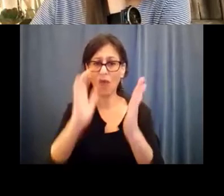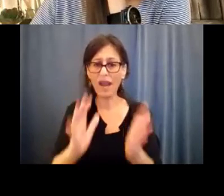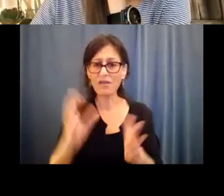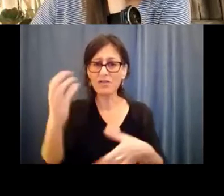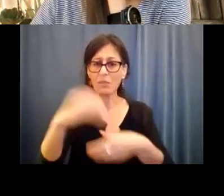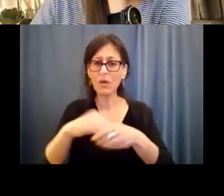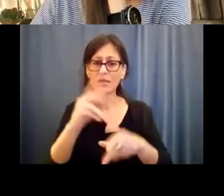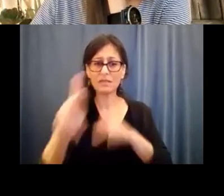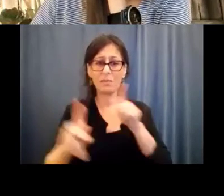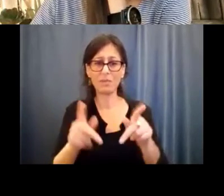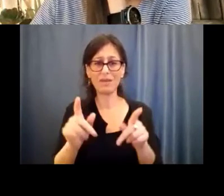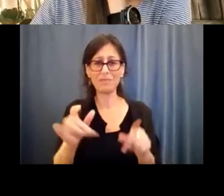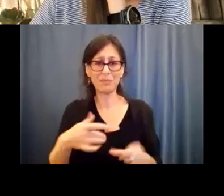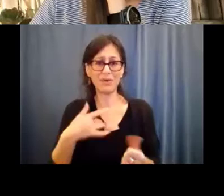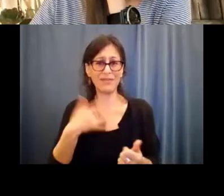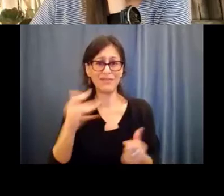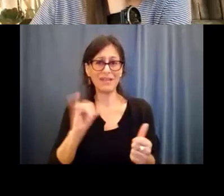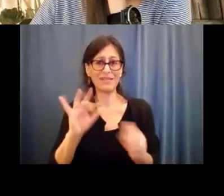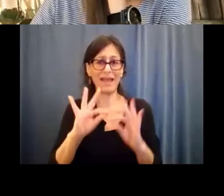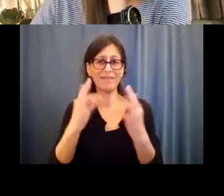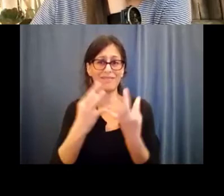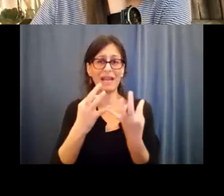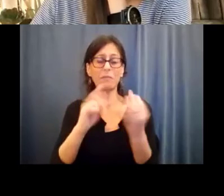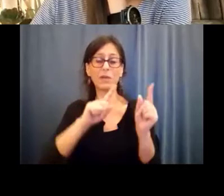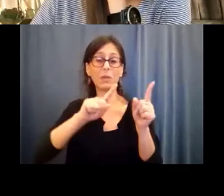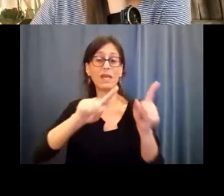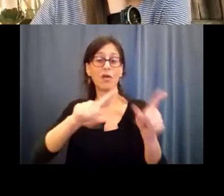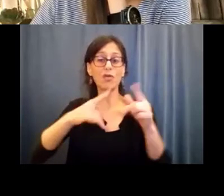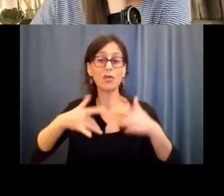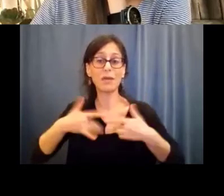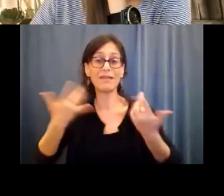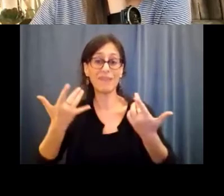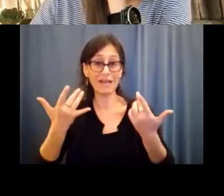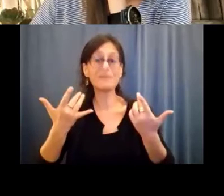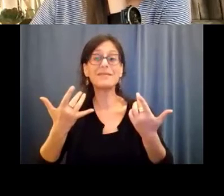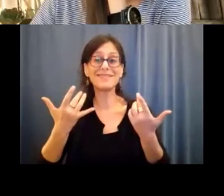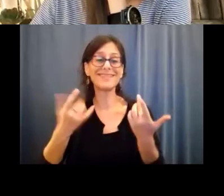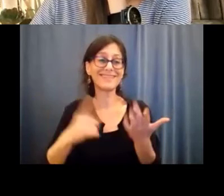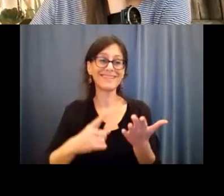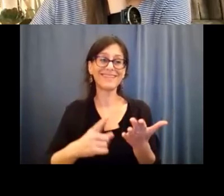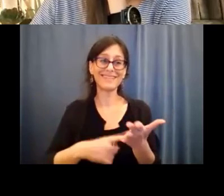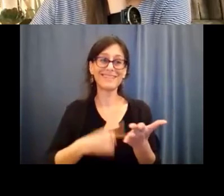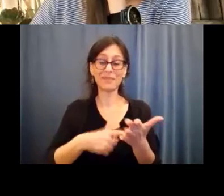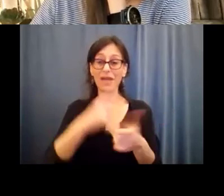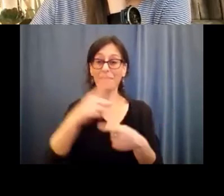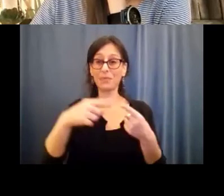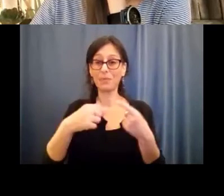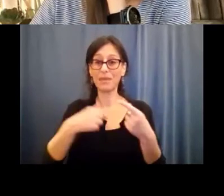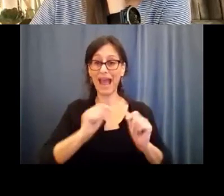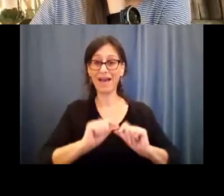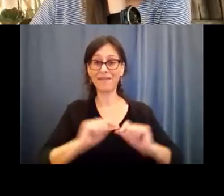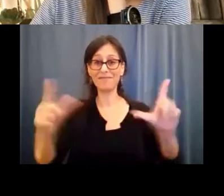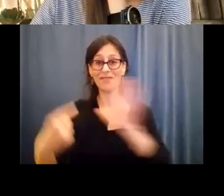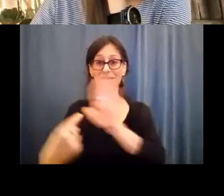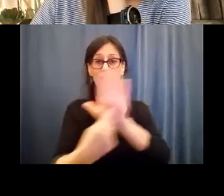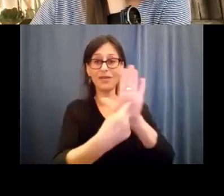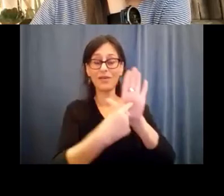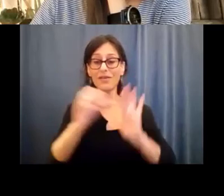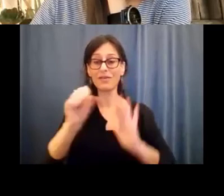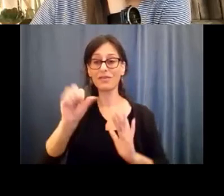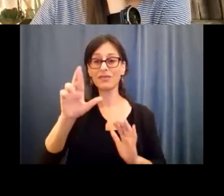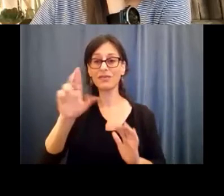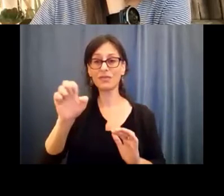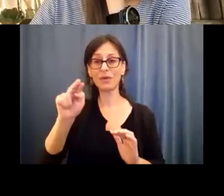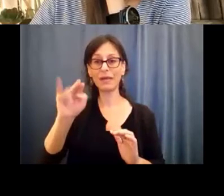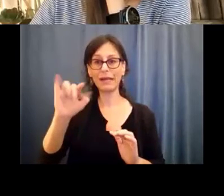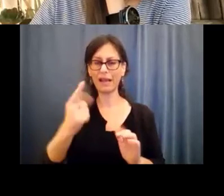the participants, in many ways, we're like a family. We go to events, sometimes when we have a screening, I'll